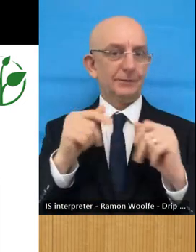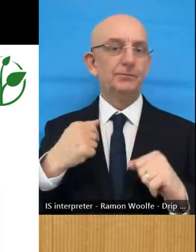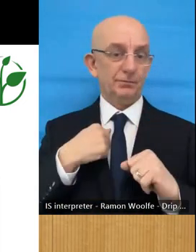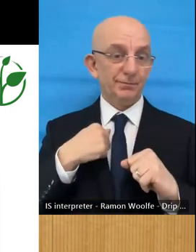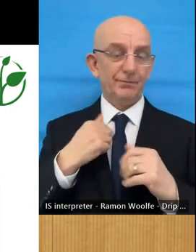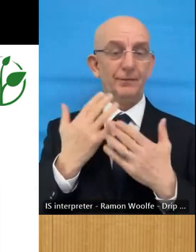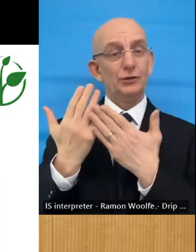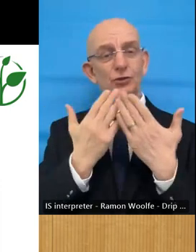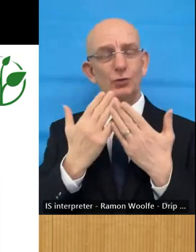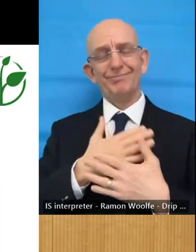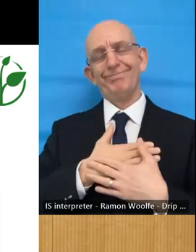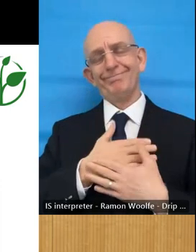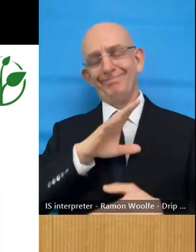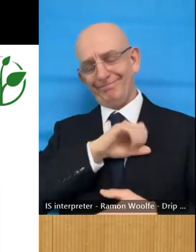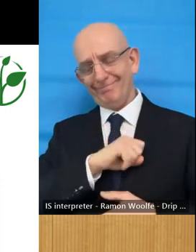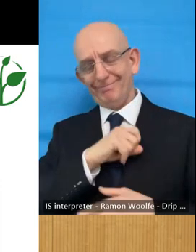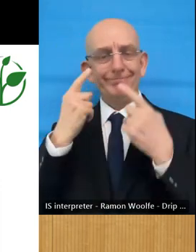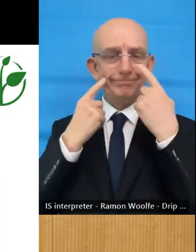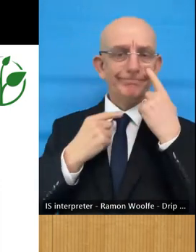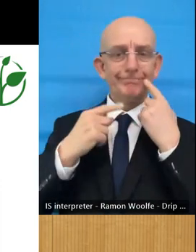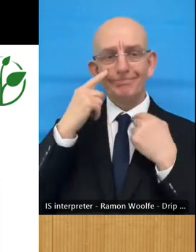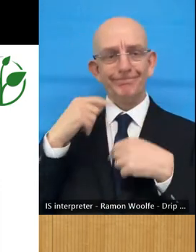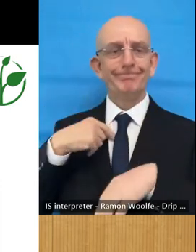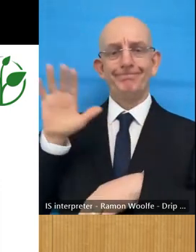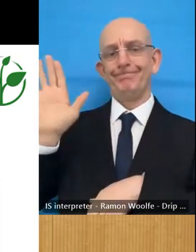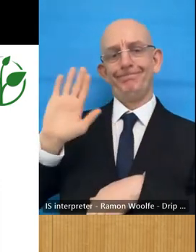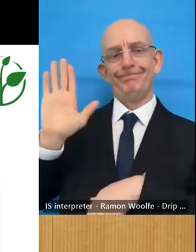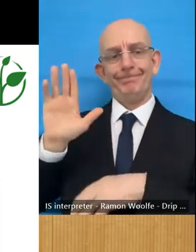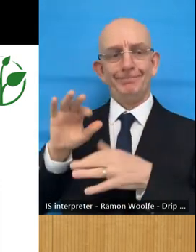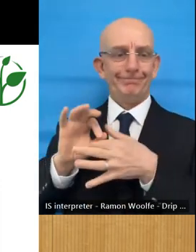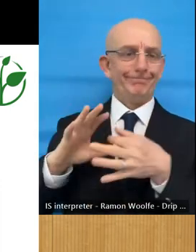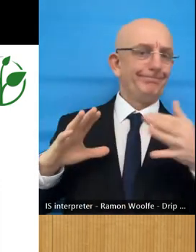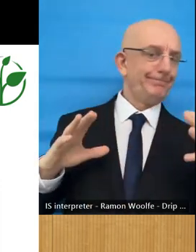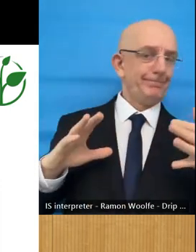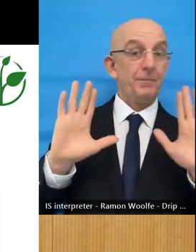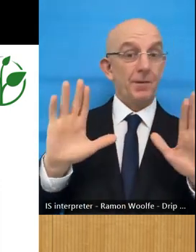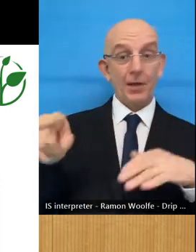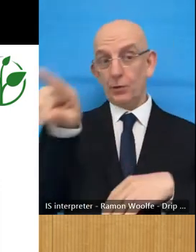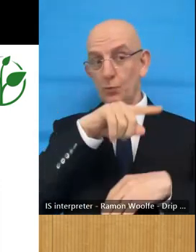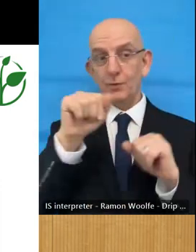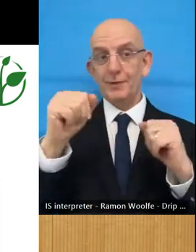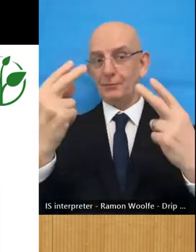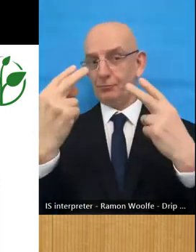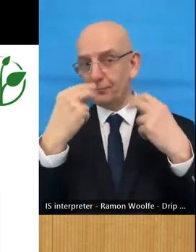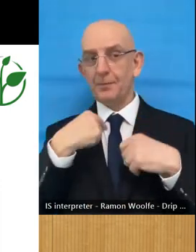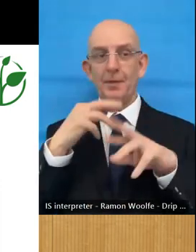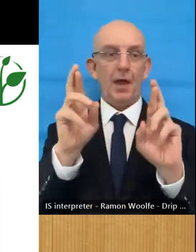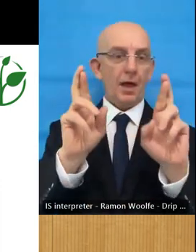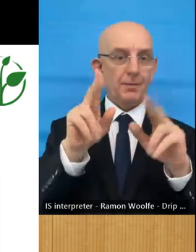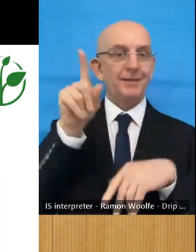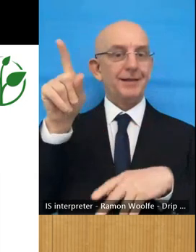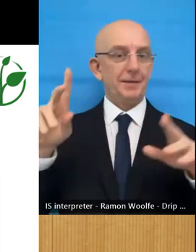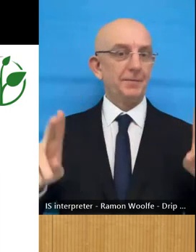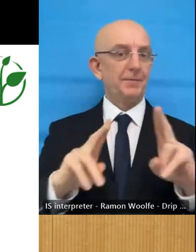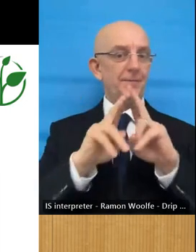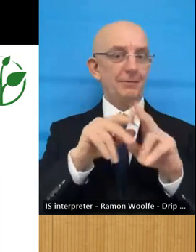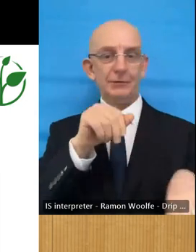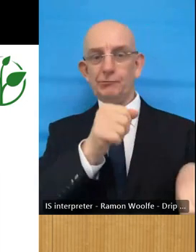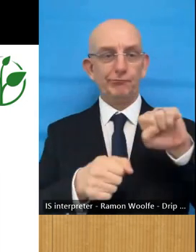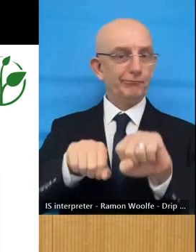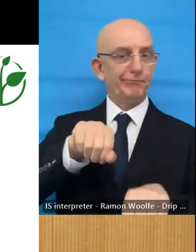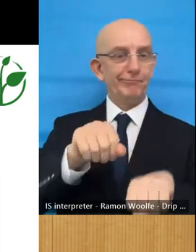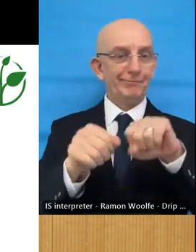You can see the front view of our school from Ungargasse. The school is funded by the Austrian state like any other state school. Replicating